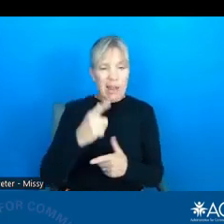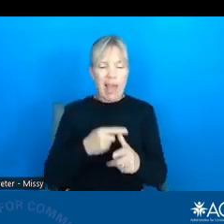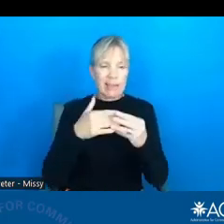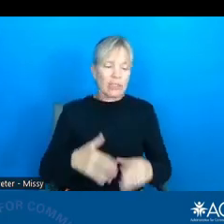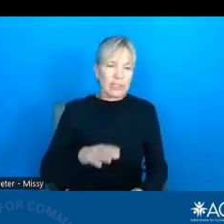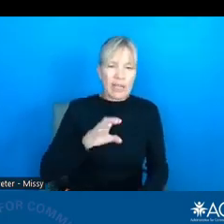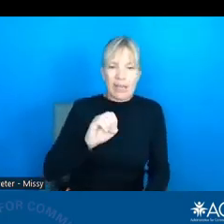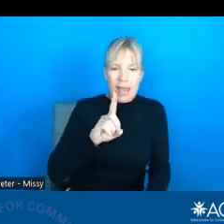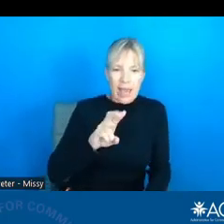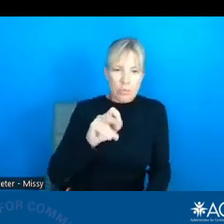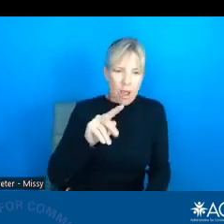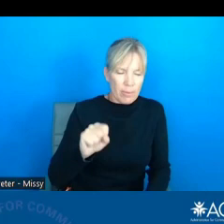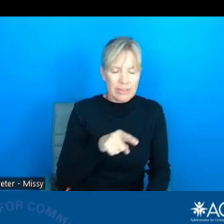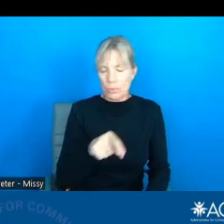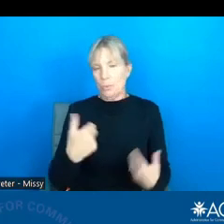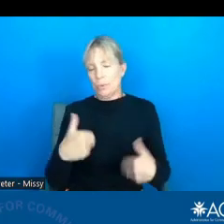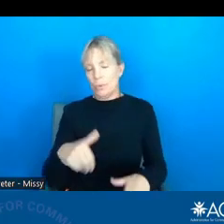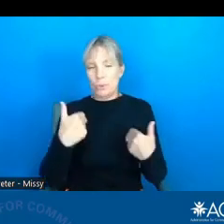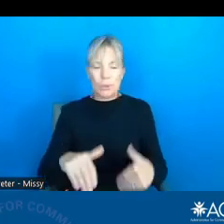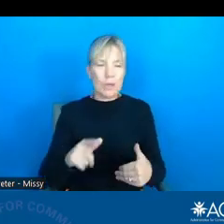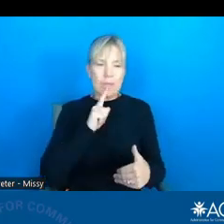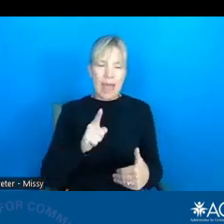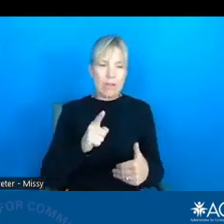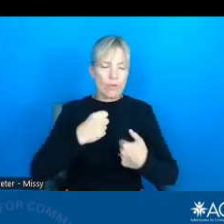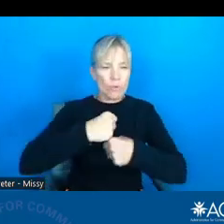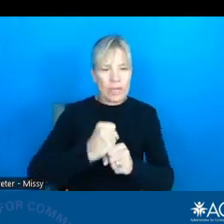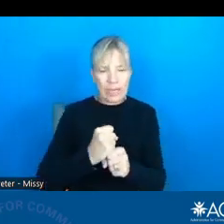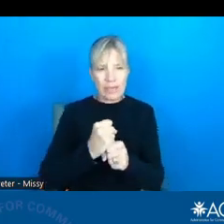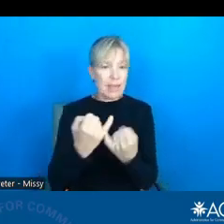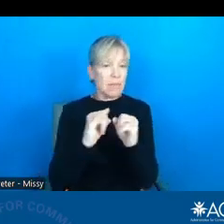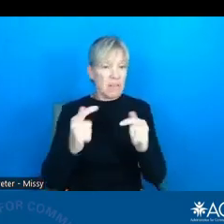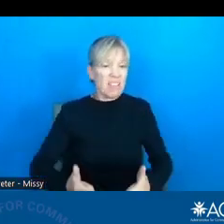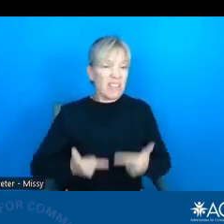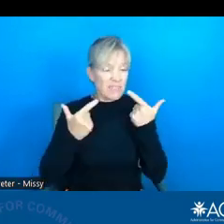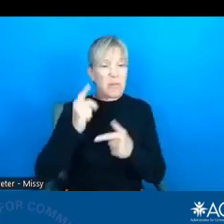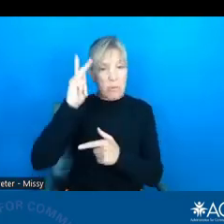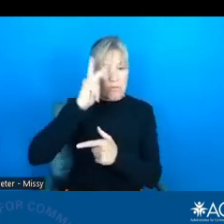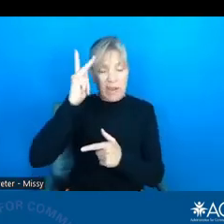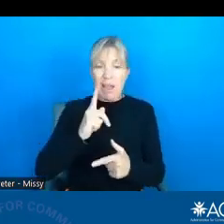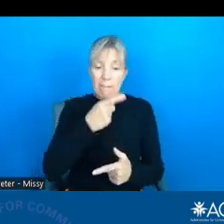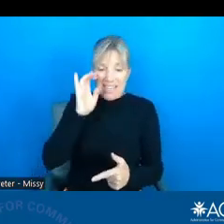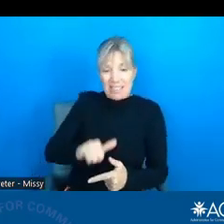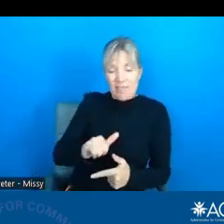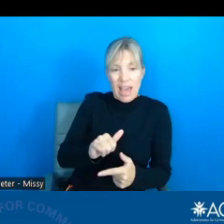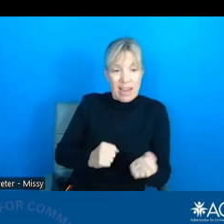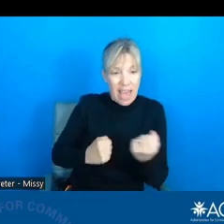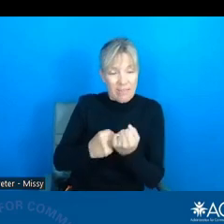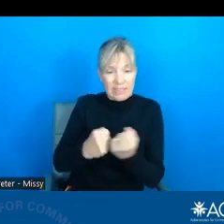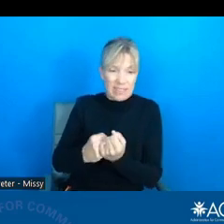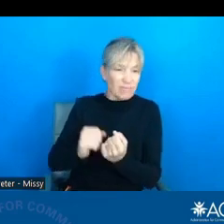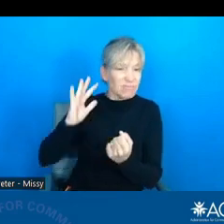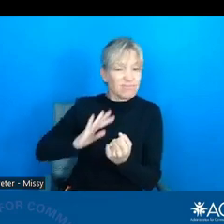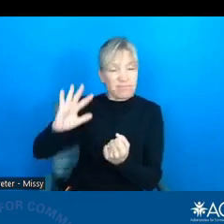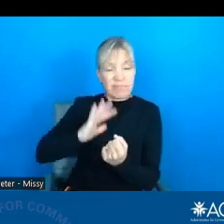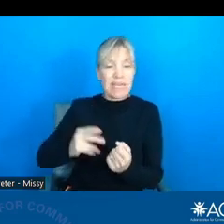Ed Roberts. And it really created the independent living movement. And it is because of that advocacy that